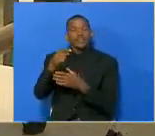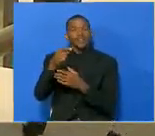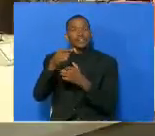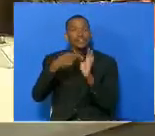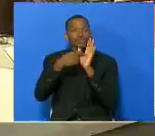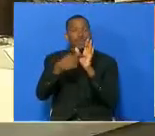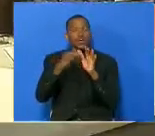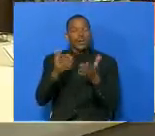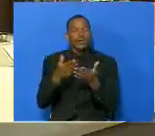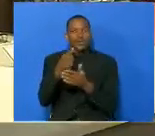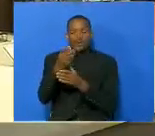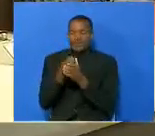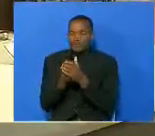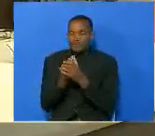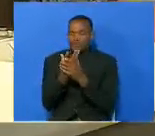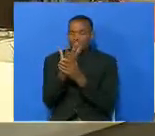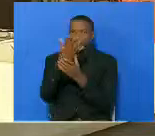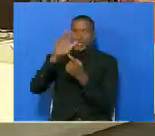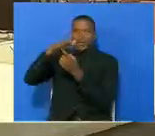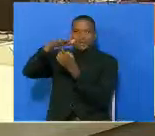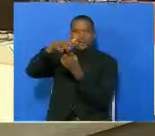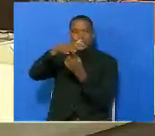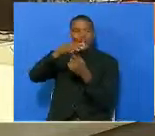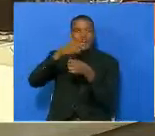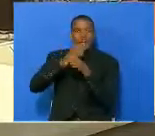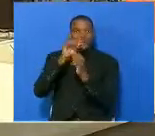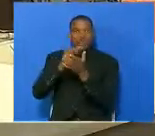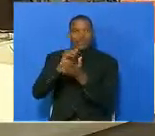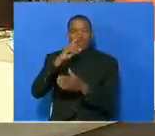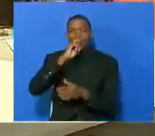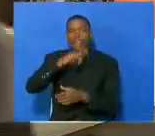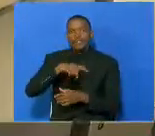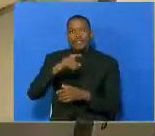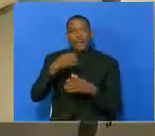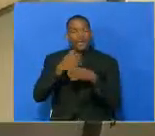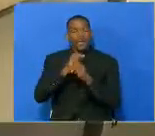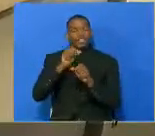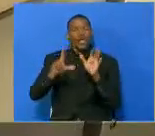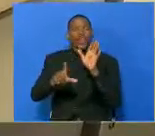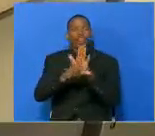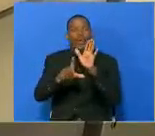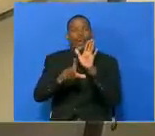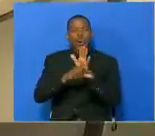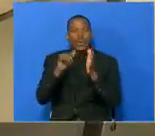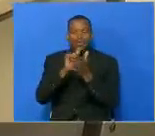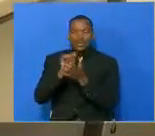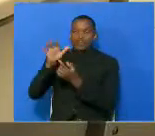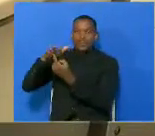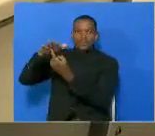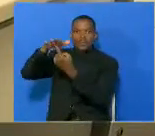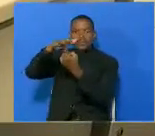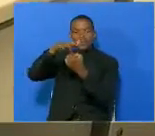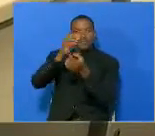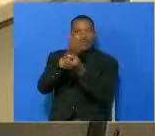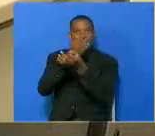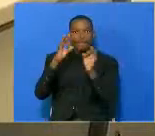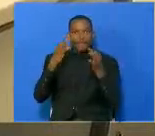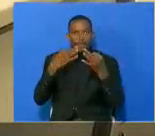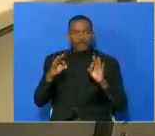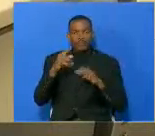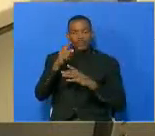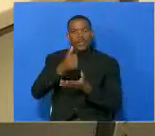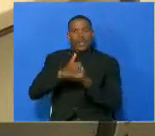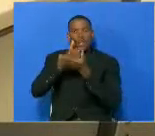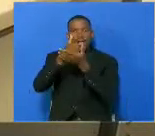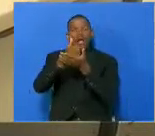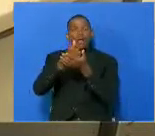ga go runya ga tsone jaanong ka dipalo go ba pateletsa go tswa ka melao e ta dirang gore di fufisiwe ka phuthulogo go thusa